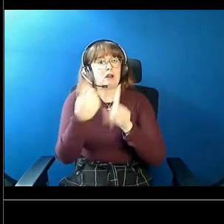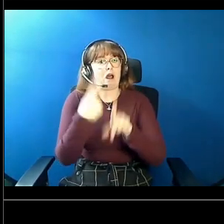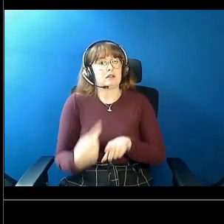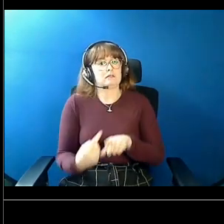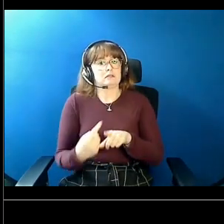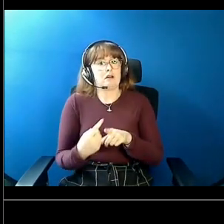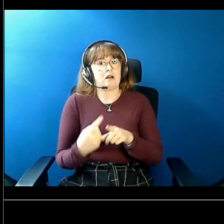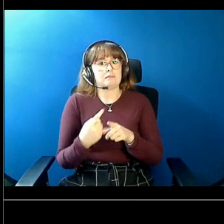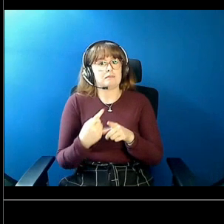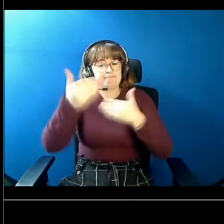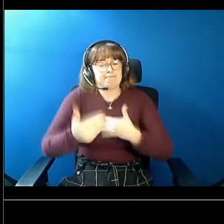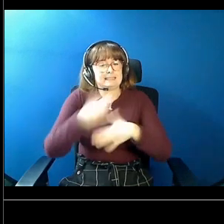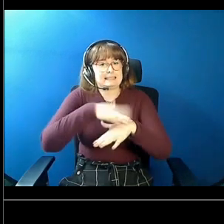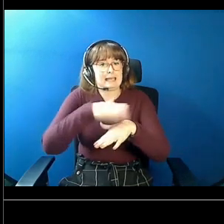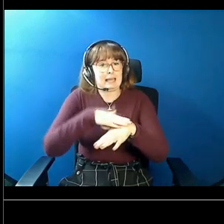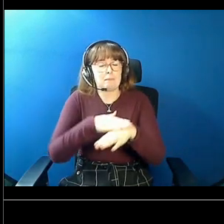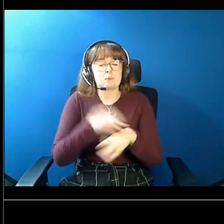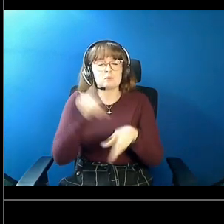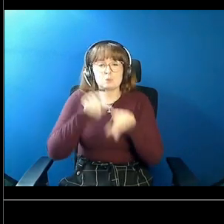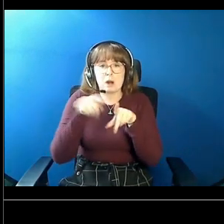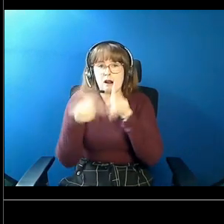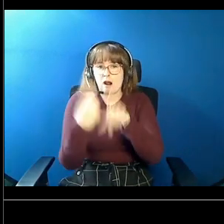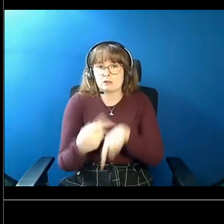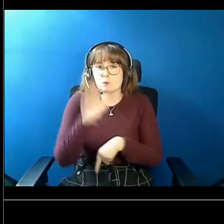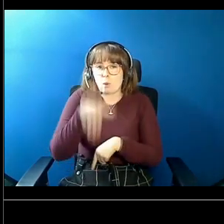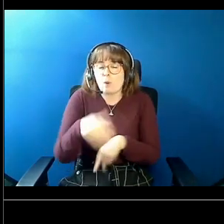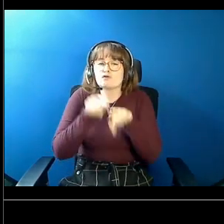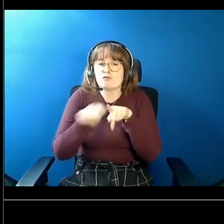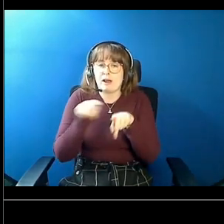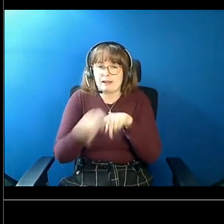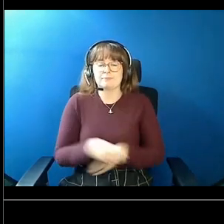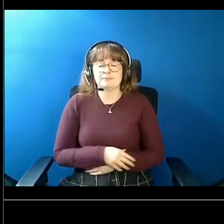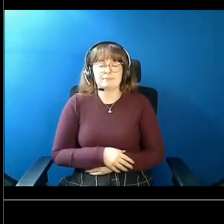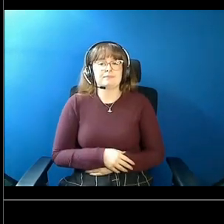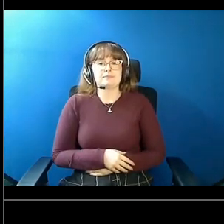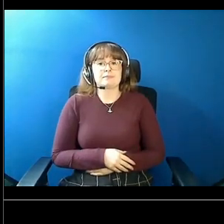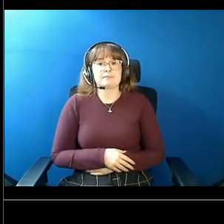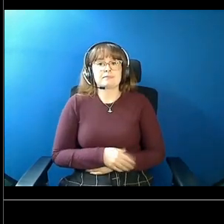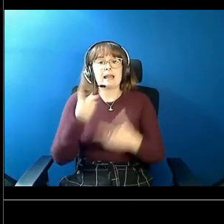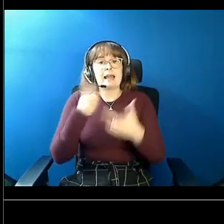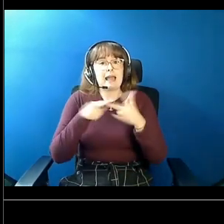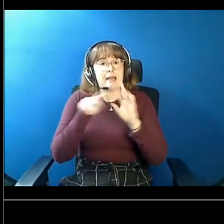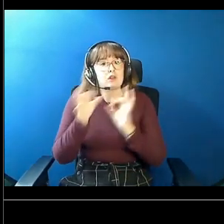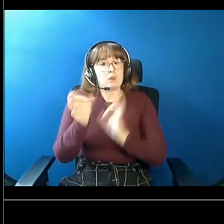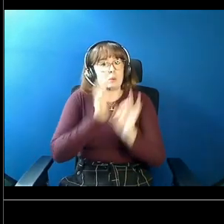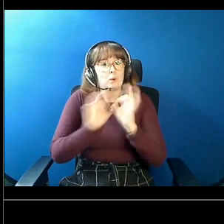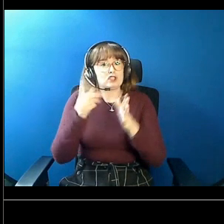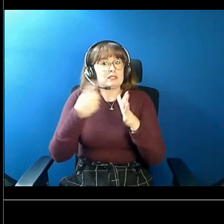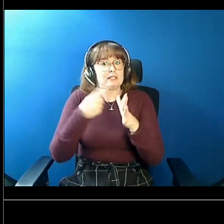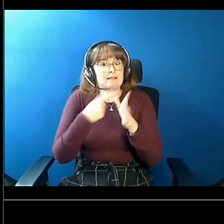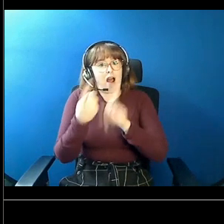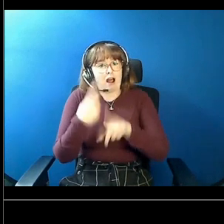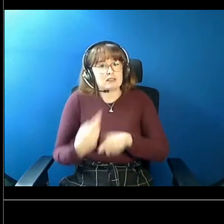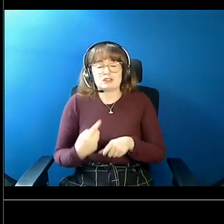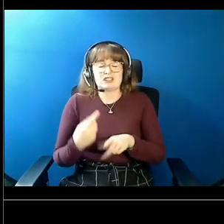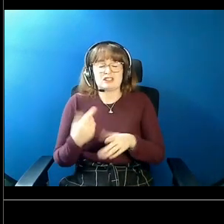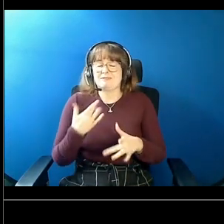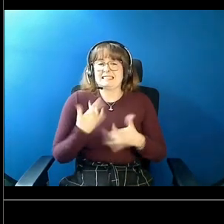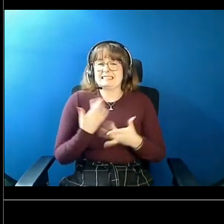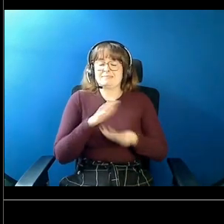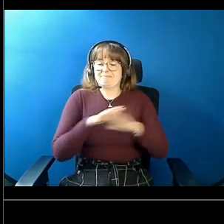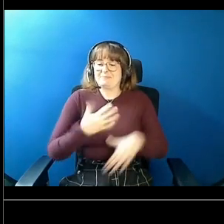we've got left. We'll get through as many questions as we possibly can. If the Q&A format isn't for you, or if you'd like to have a bit